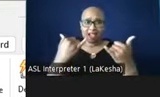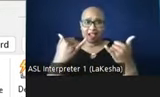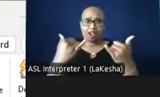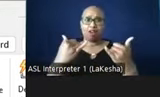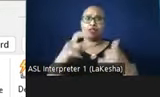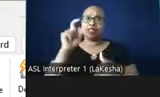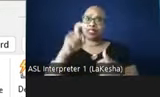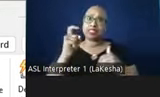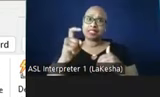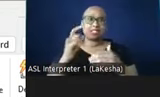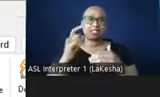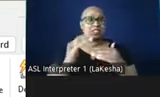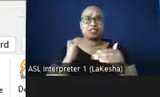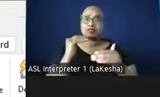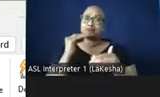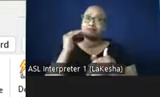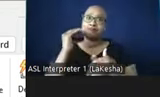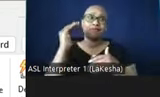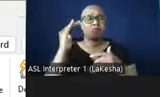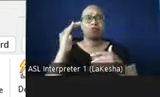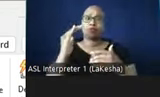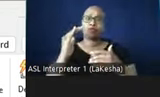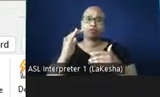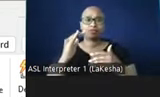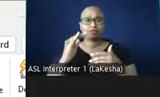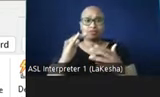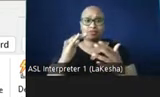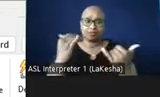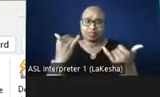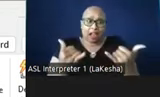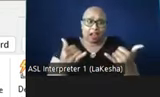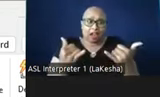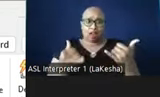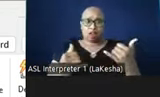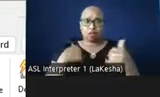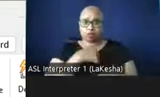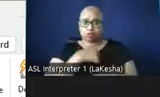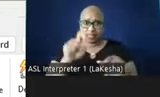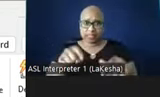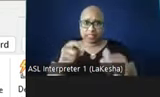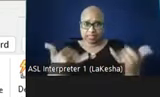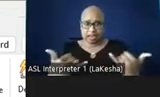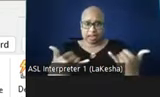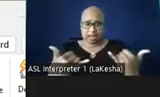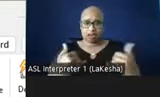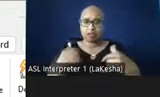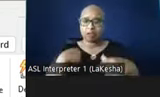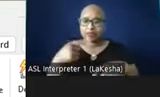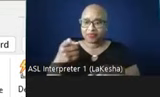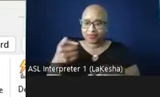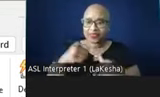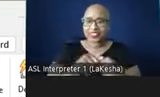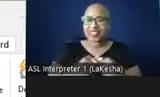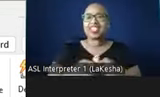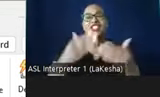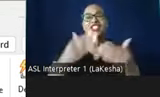That really wasn't a question, it was more of a comment. Mm-hmm. That's a good plug for trades, for the trades,